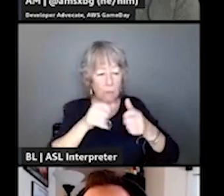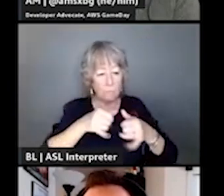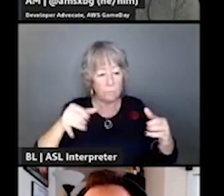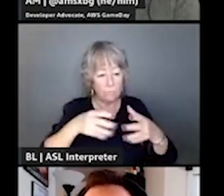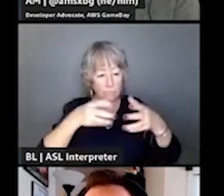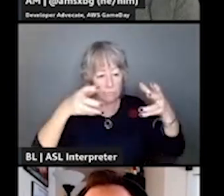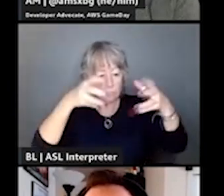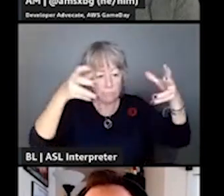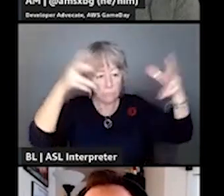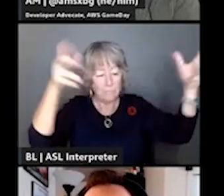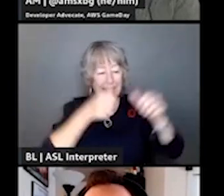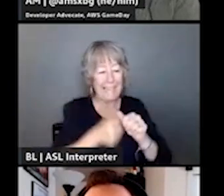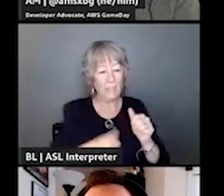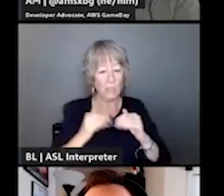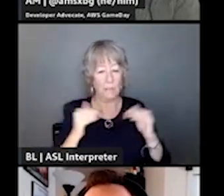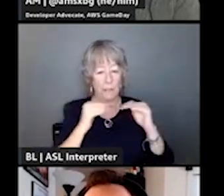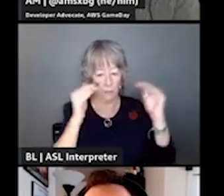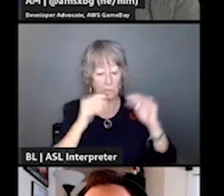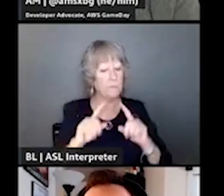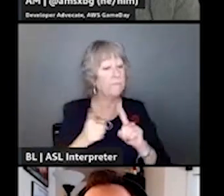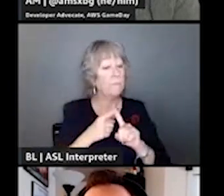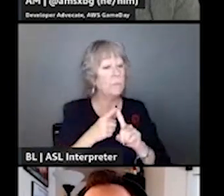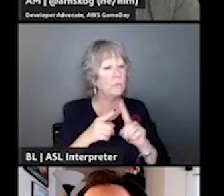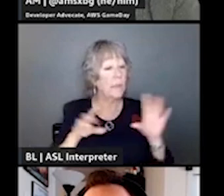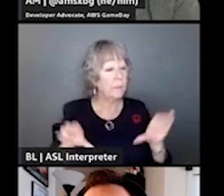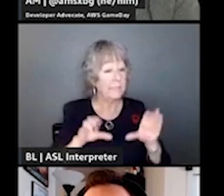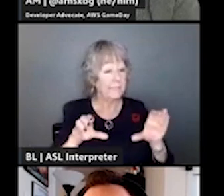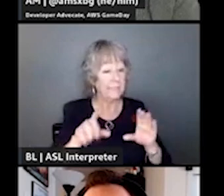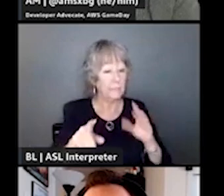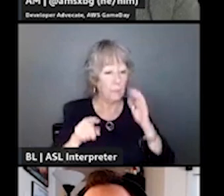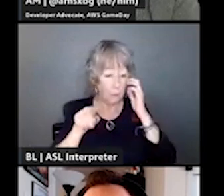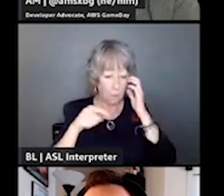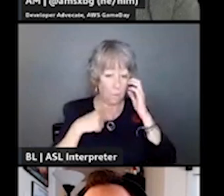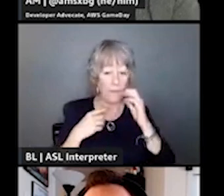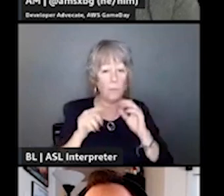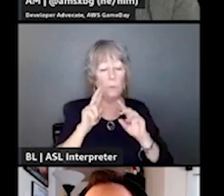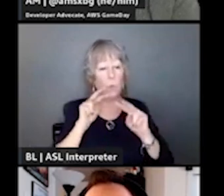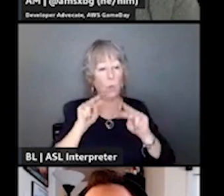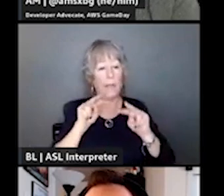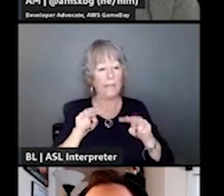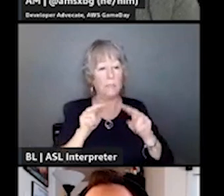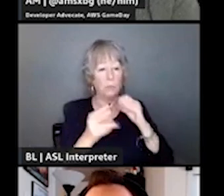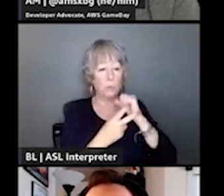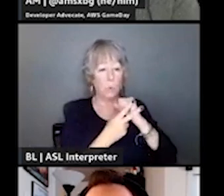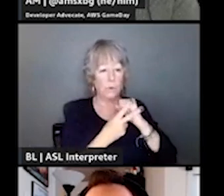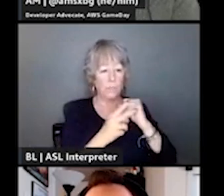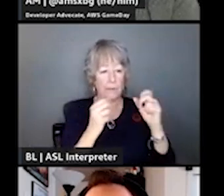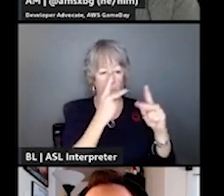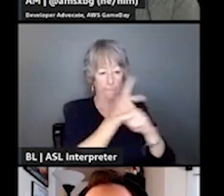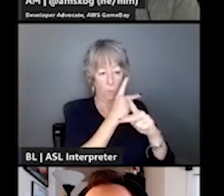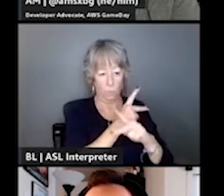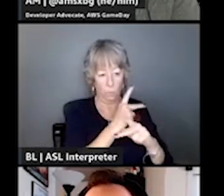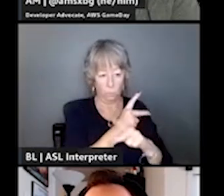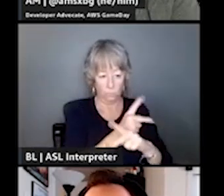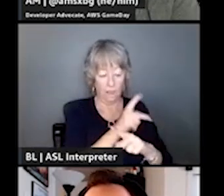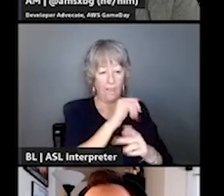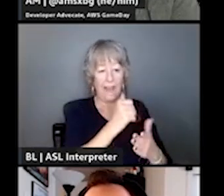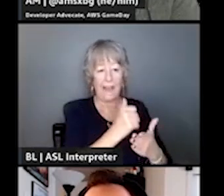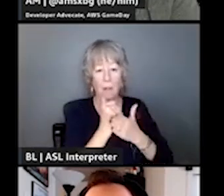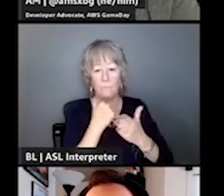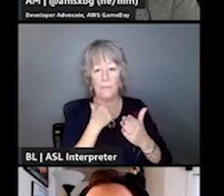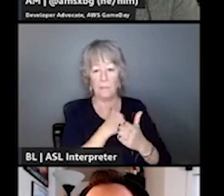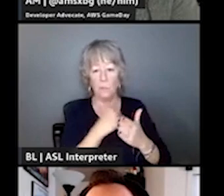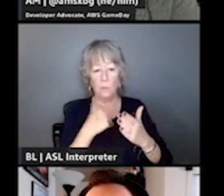is that now the very first thing what we did is we decoupled storage and compute, right? And that basically helped us to have